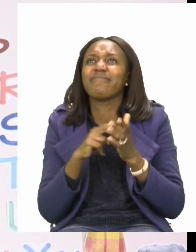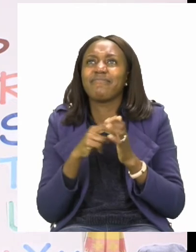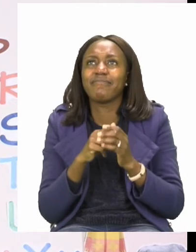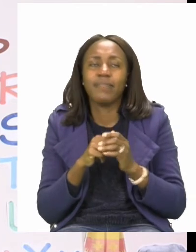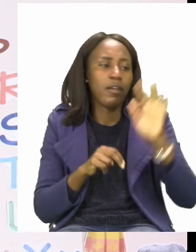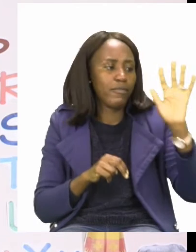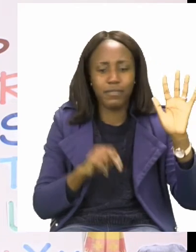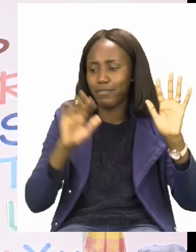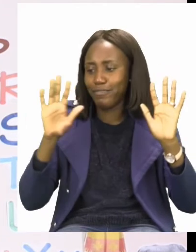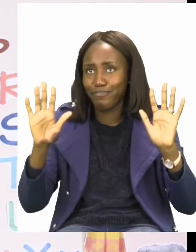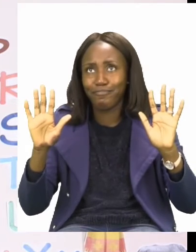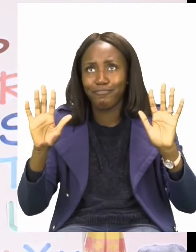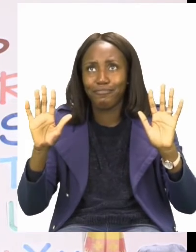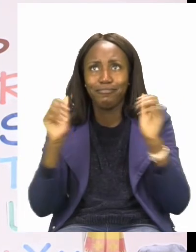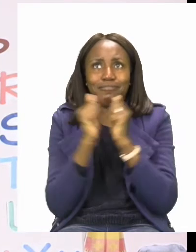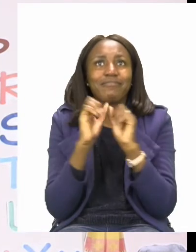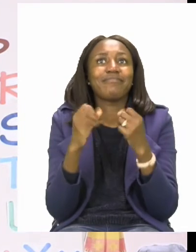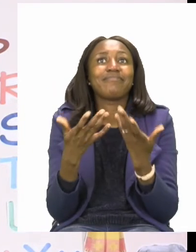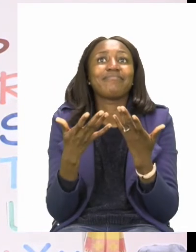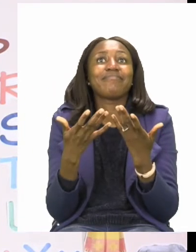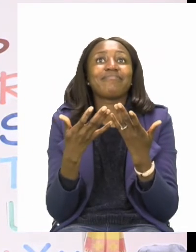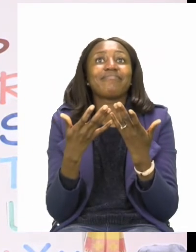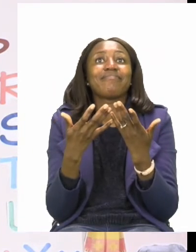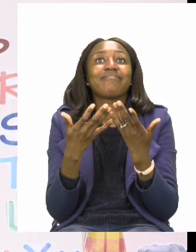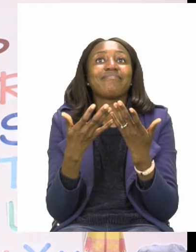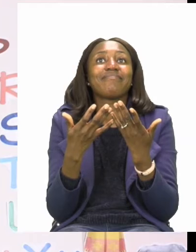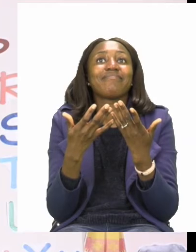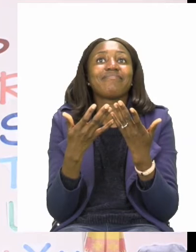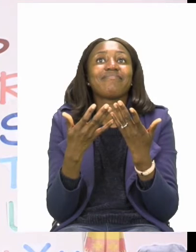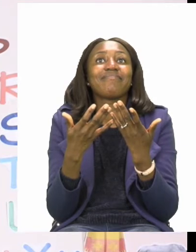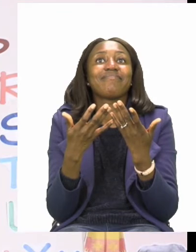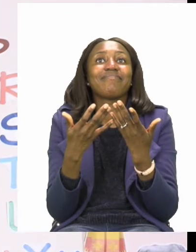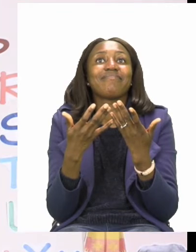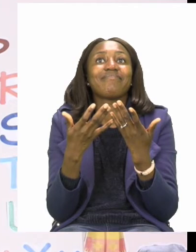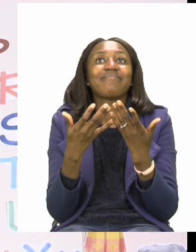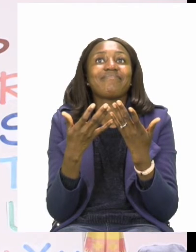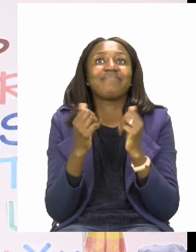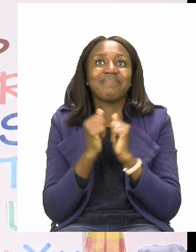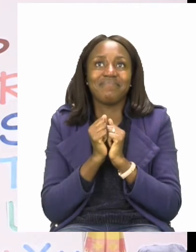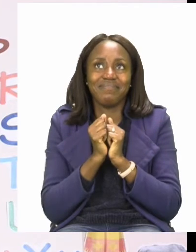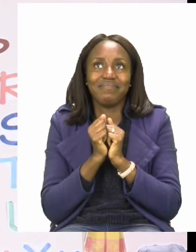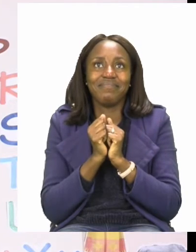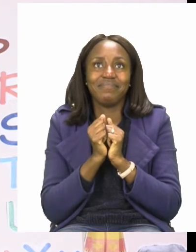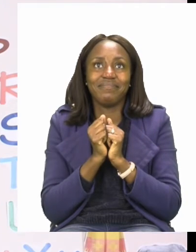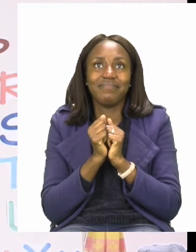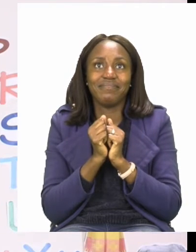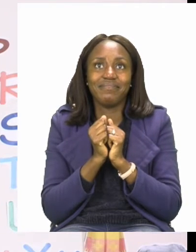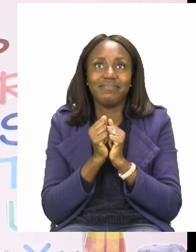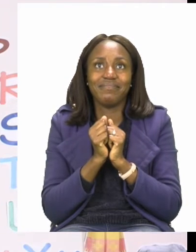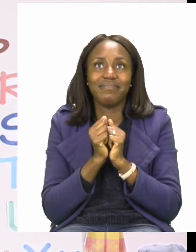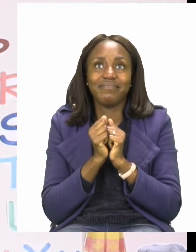mean the same thing. What I can do is, they want me to double. So I can either